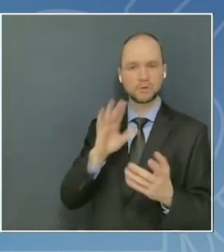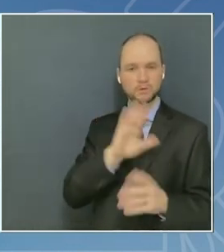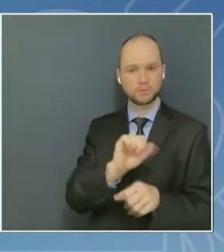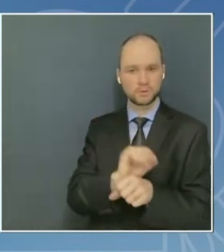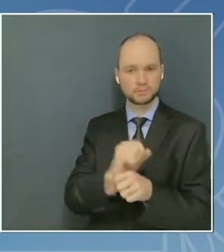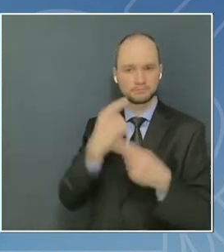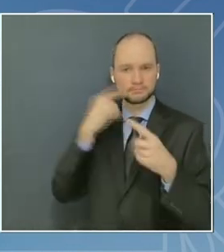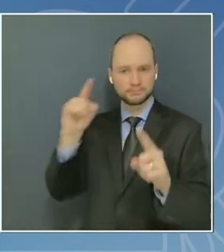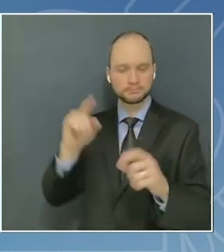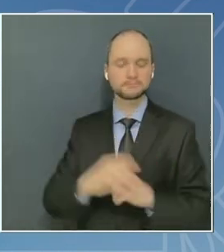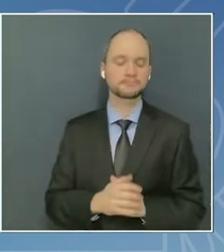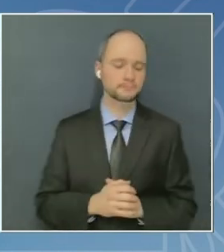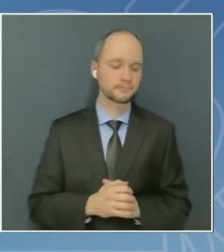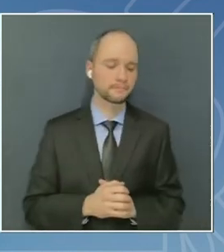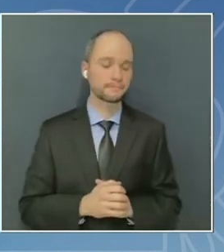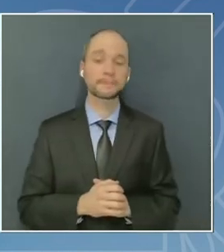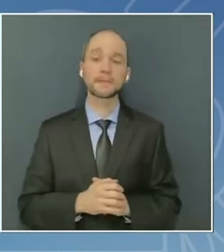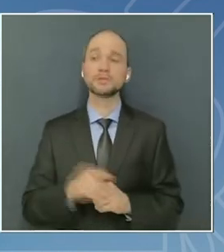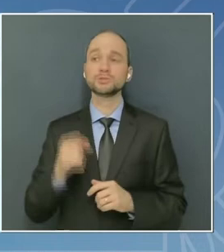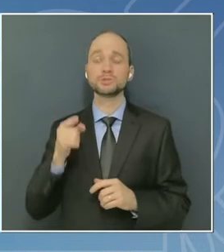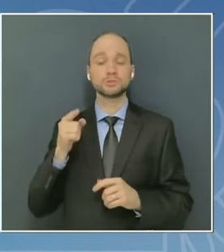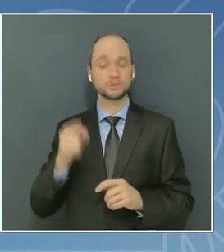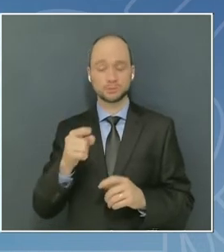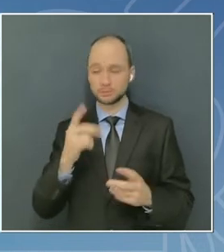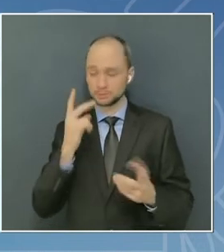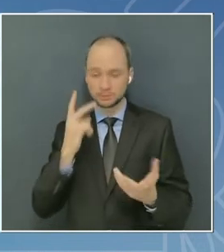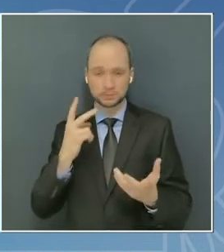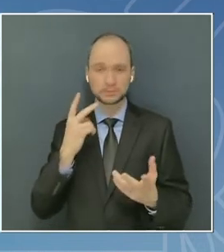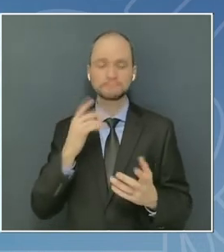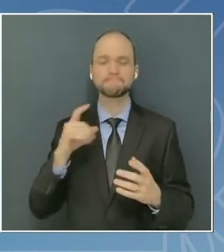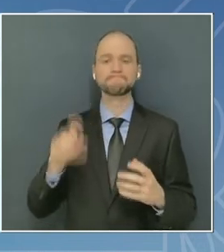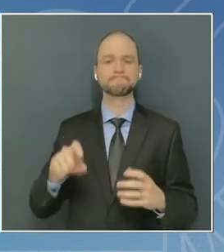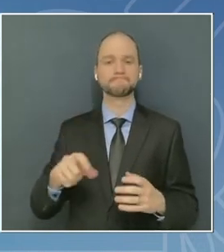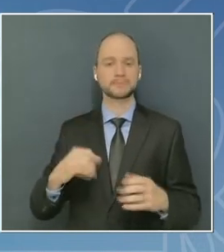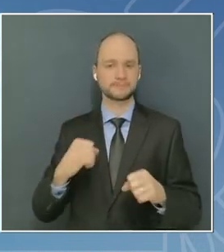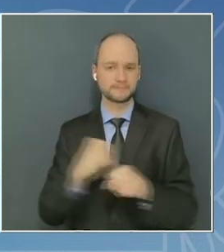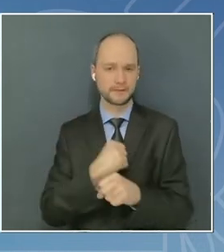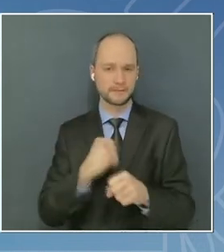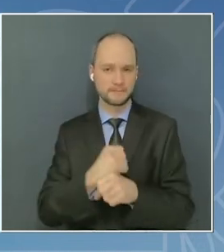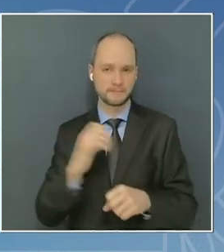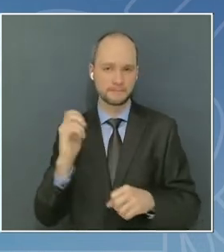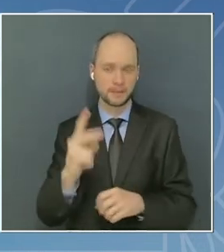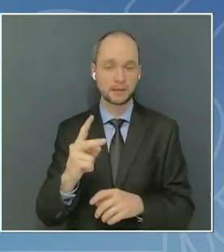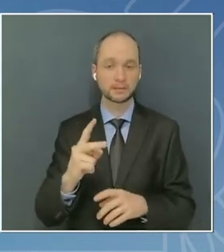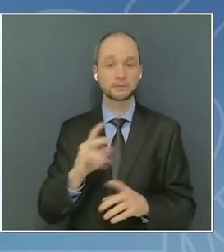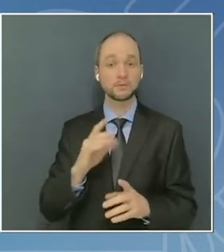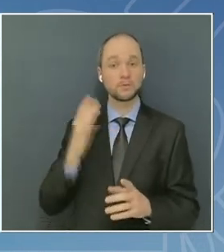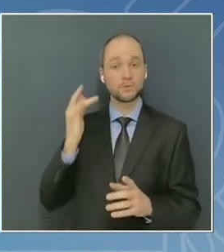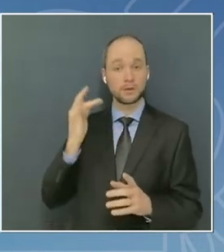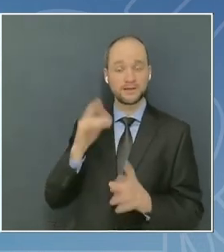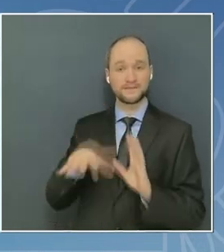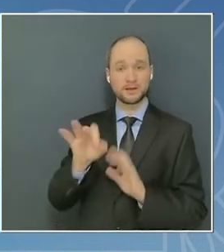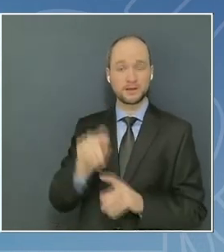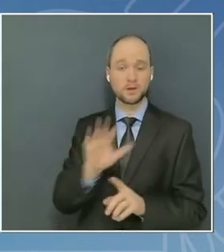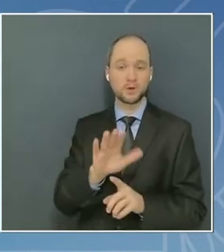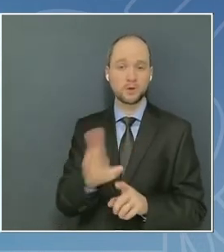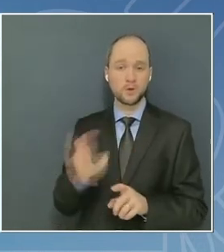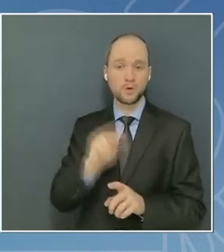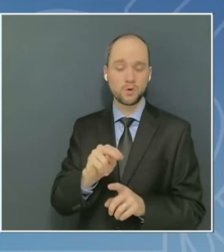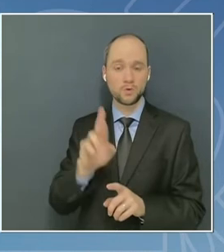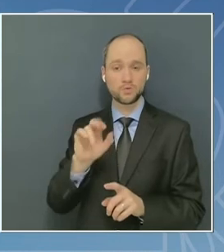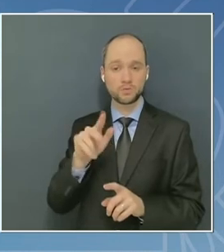level. Was her way of fighting back after learning in 2013 that her own rape kit was set to be